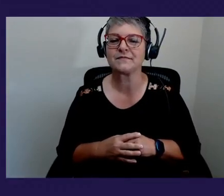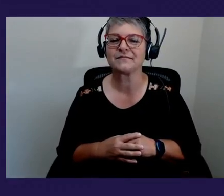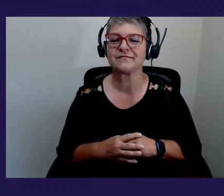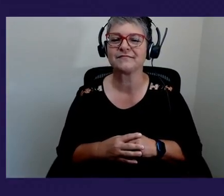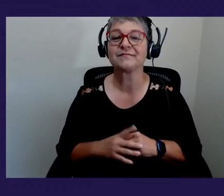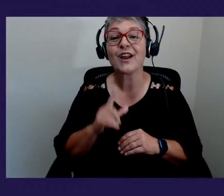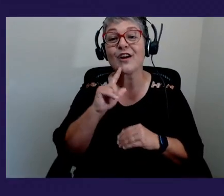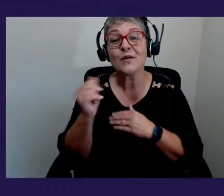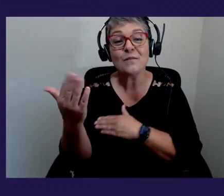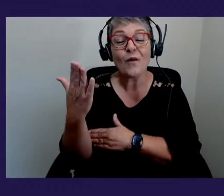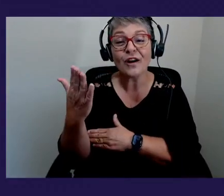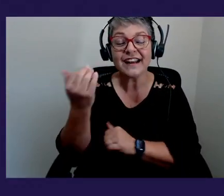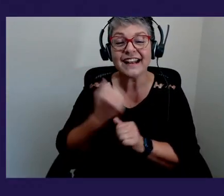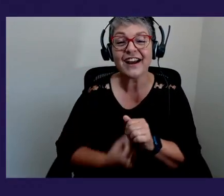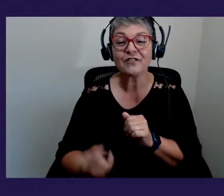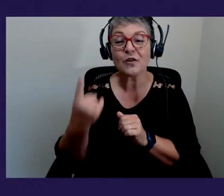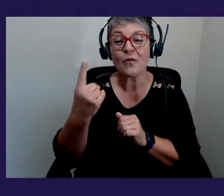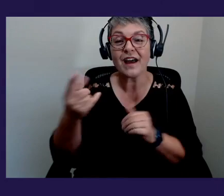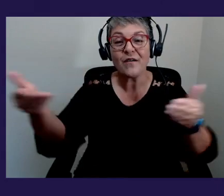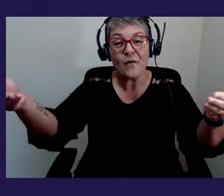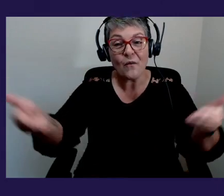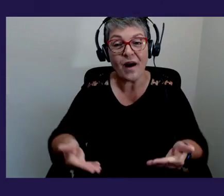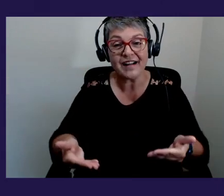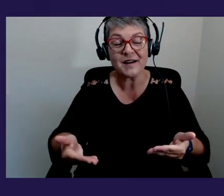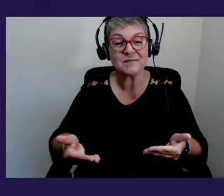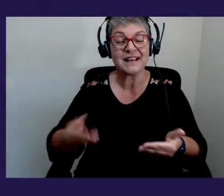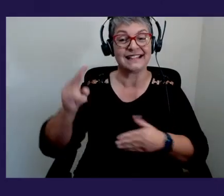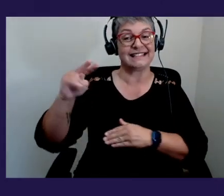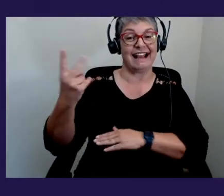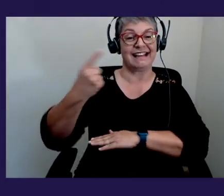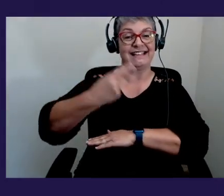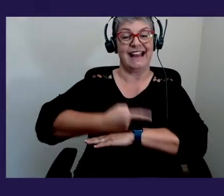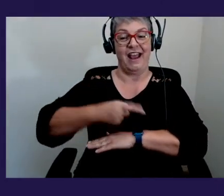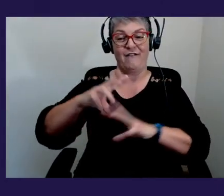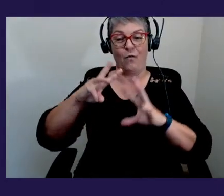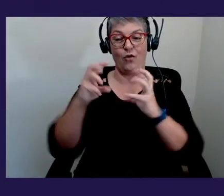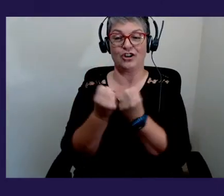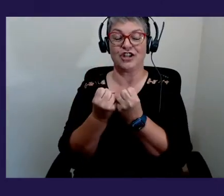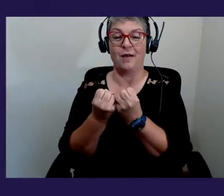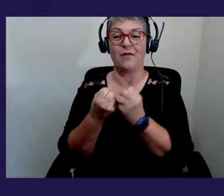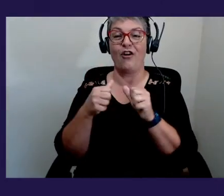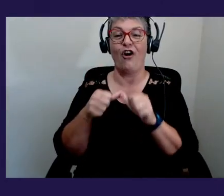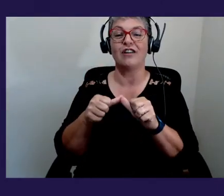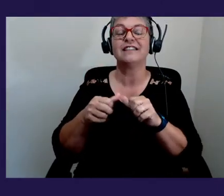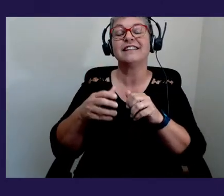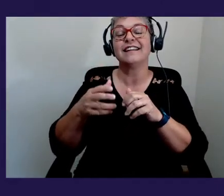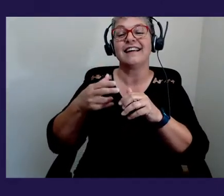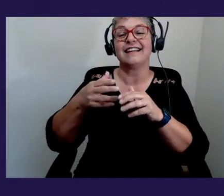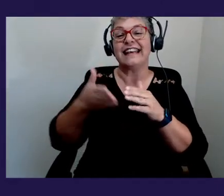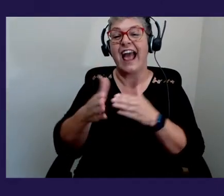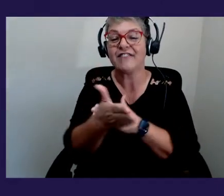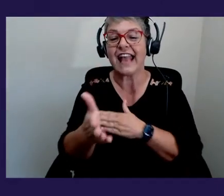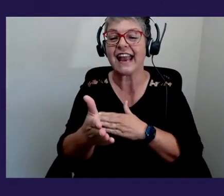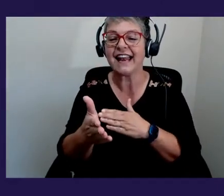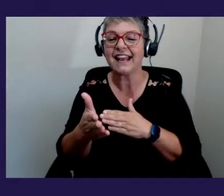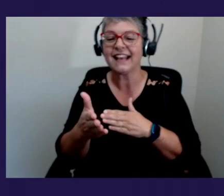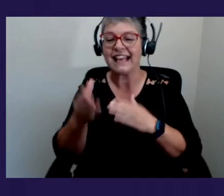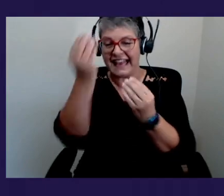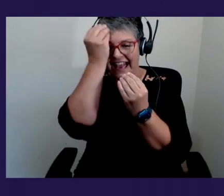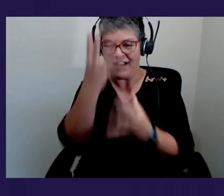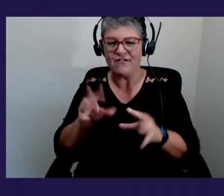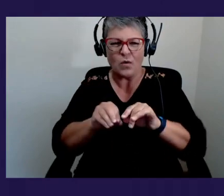Good morning, everyone. Welcome to day 2 of our workshop entitled Navigating Infodemics and Building Trust During Public